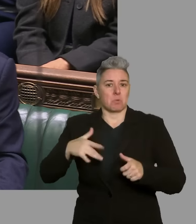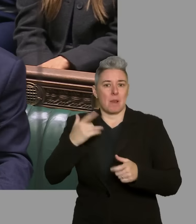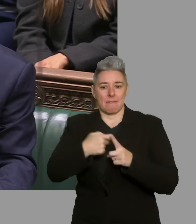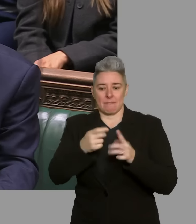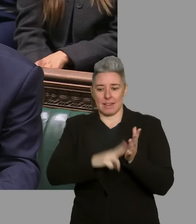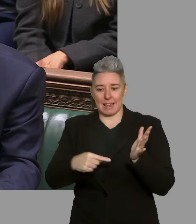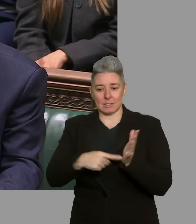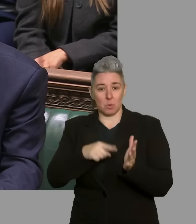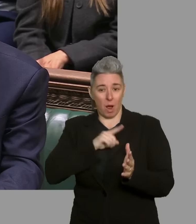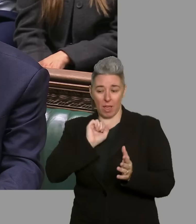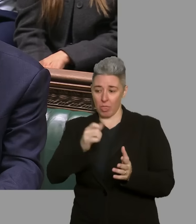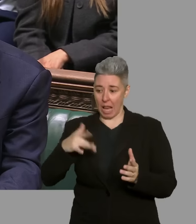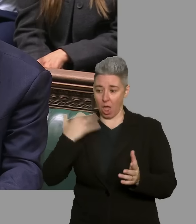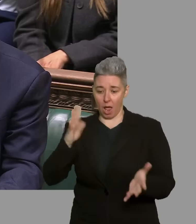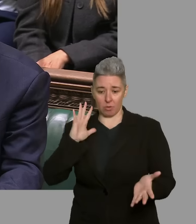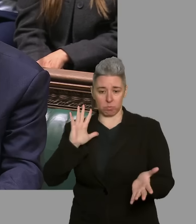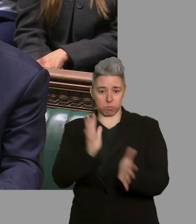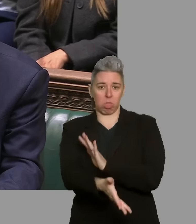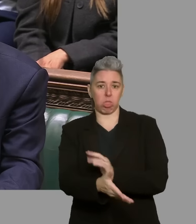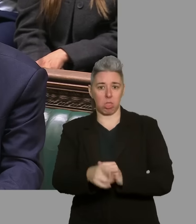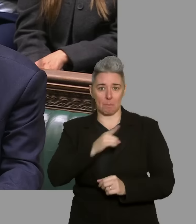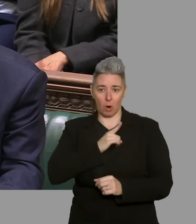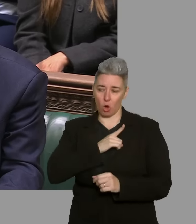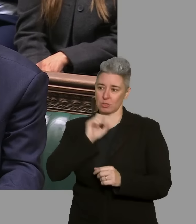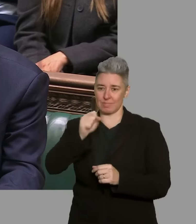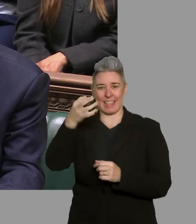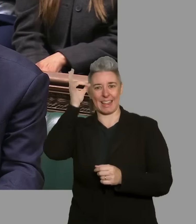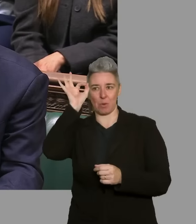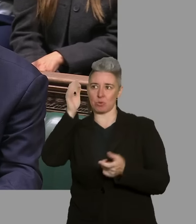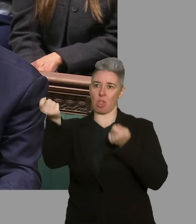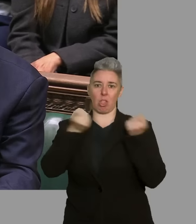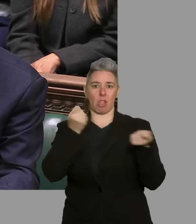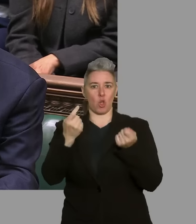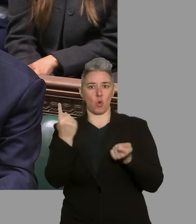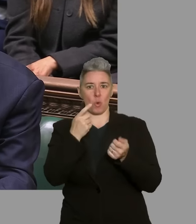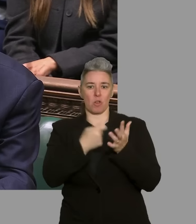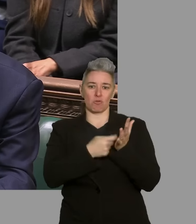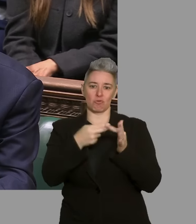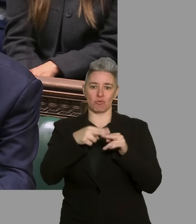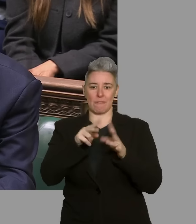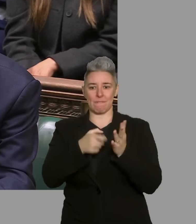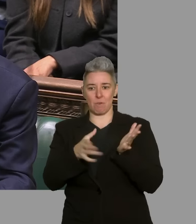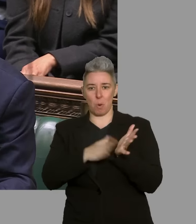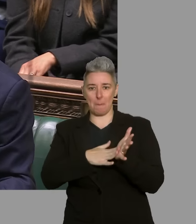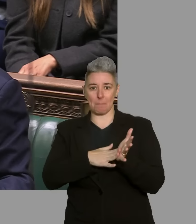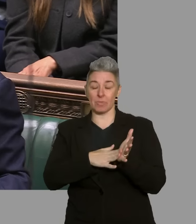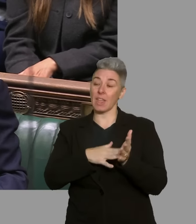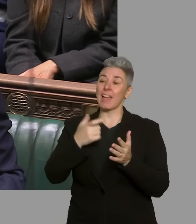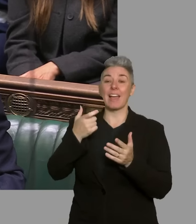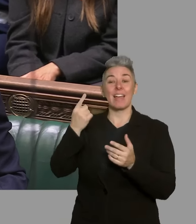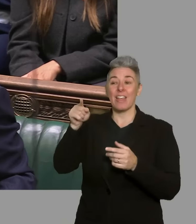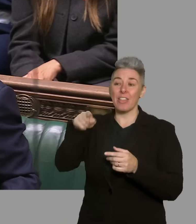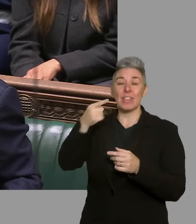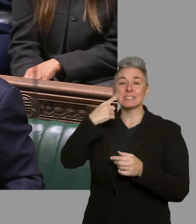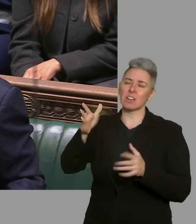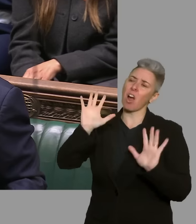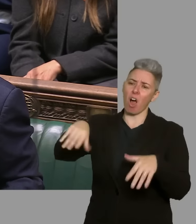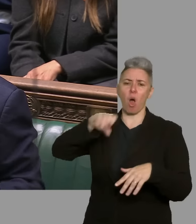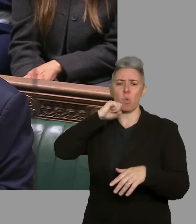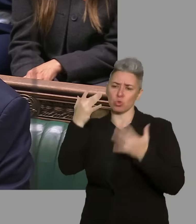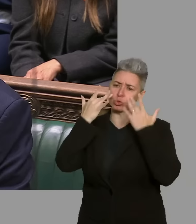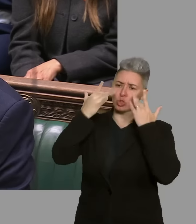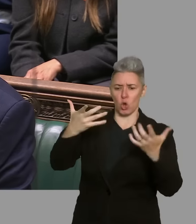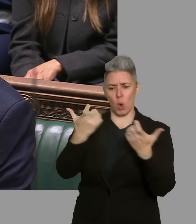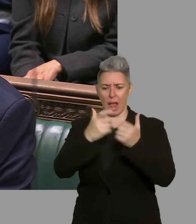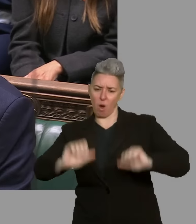Speaker, Kent County Council was supposed to be the blueprint for what reform would deliver across the country. Now we can see what that